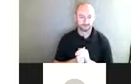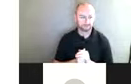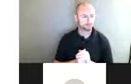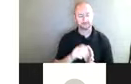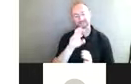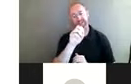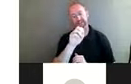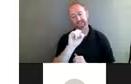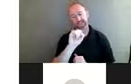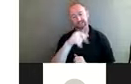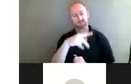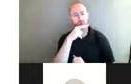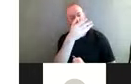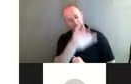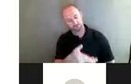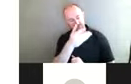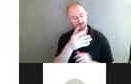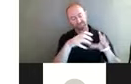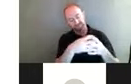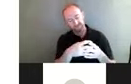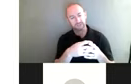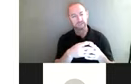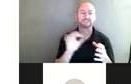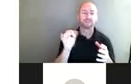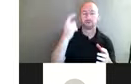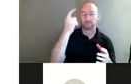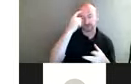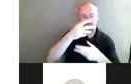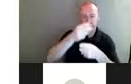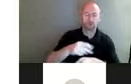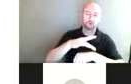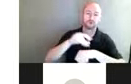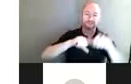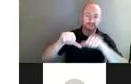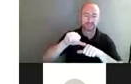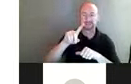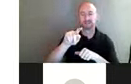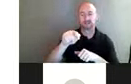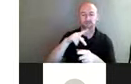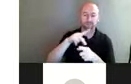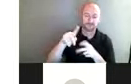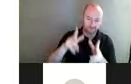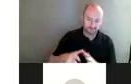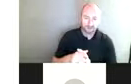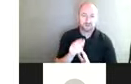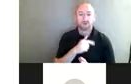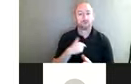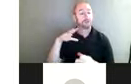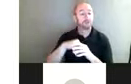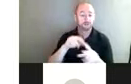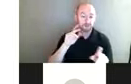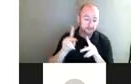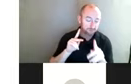ESIP? Well, we like to sort of talk about ESIP as a brain trust of earth science data professionals. We include individuals